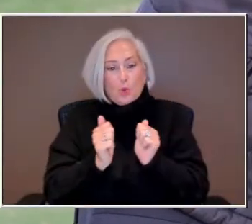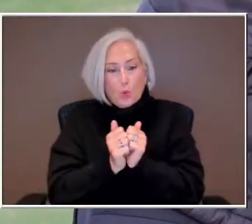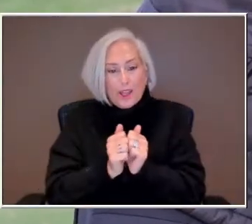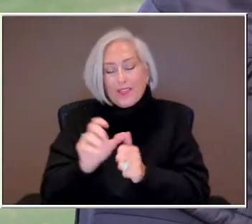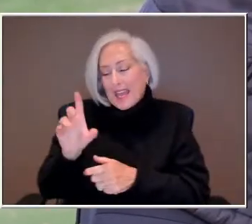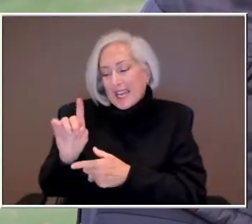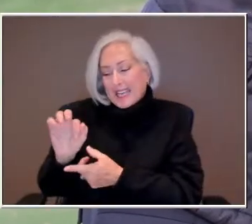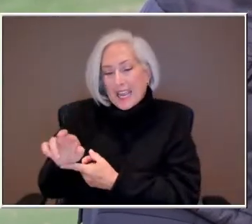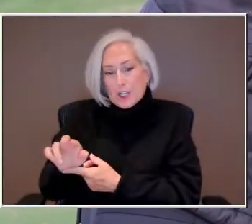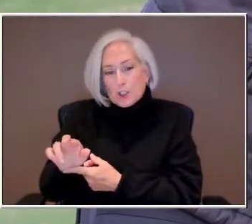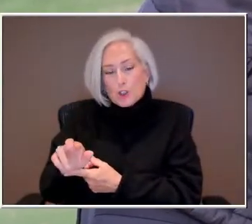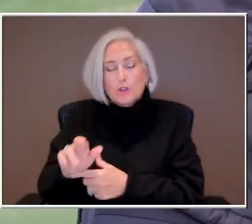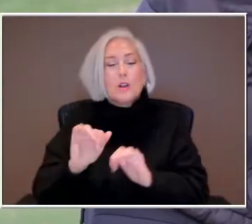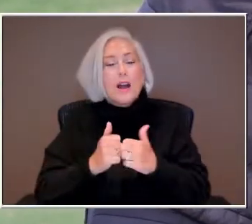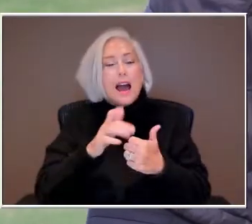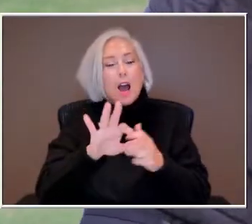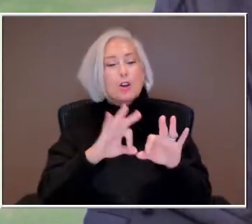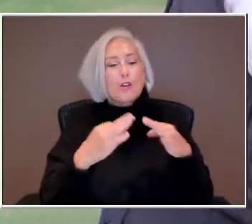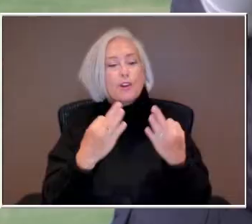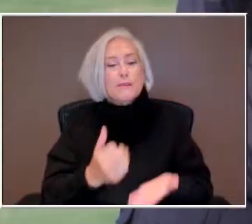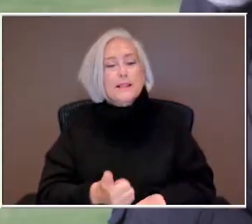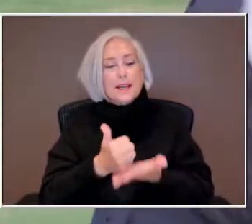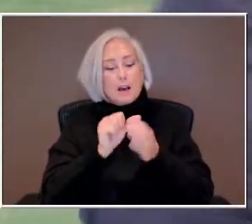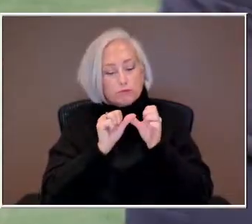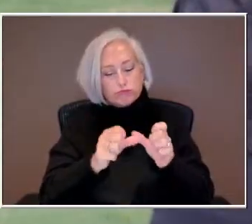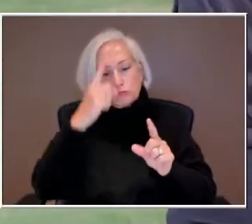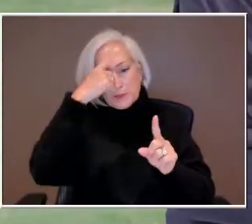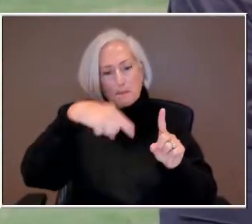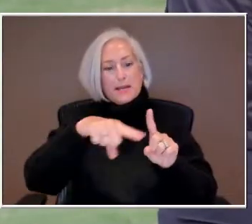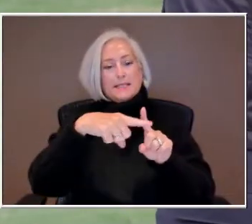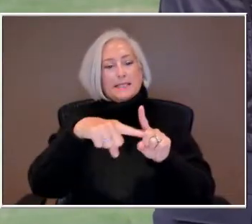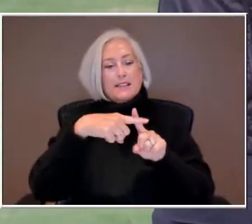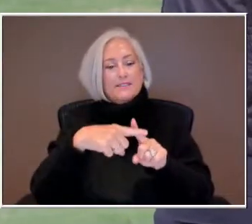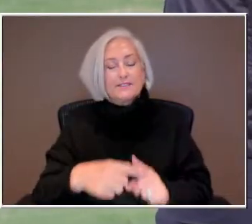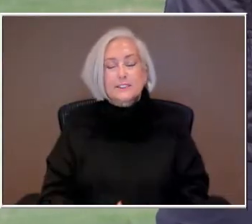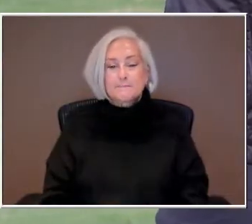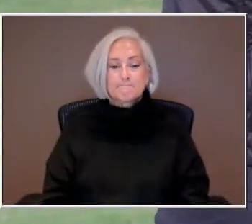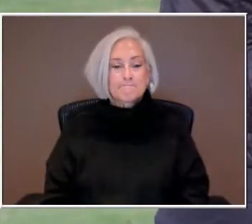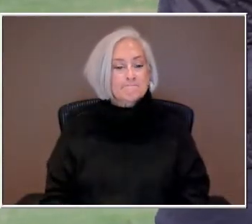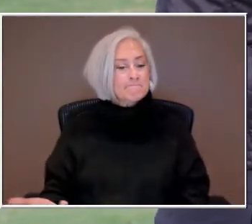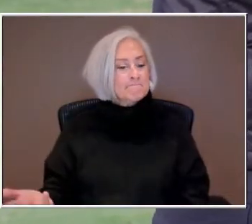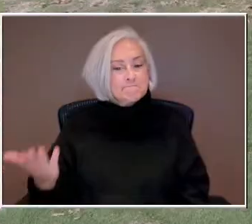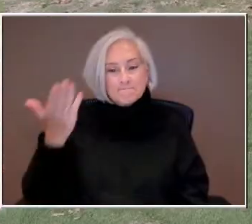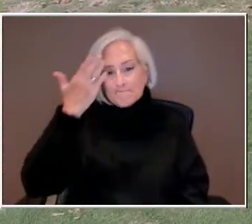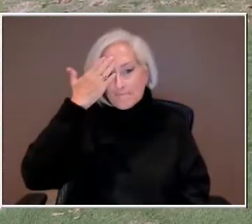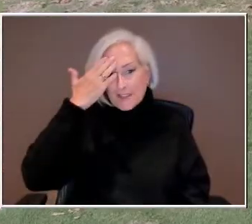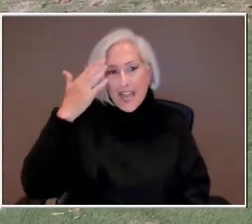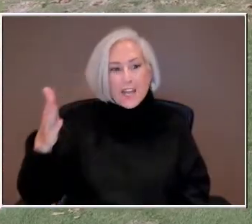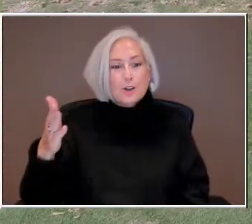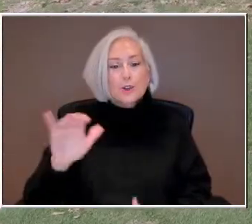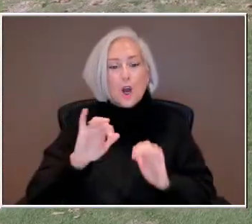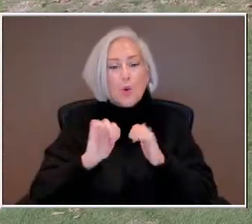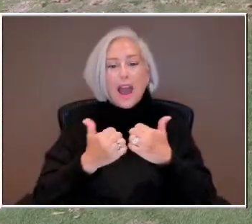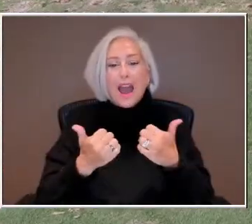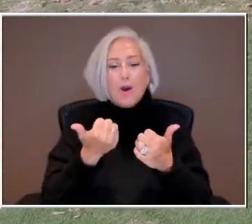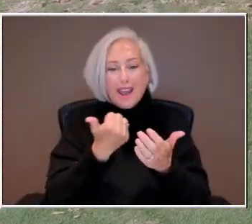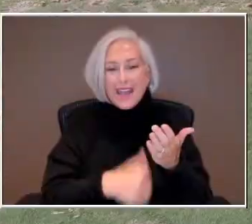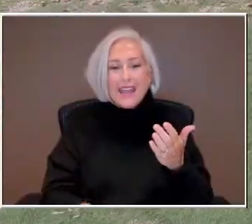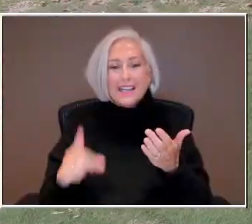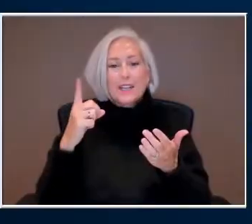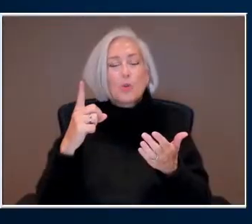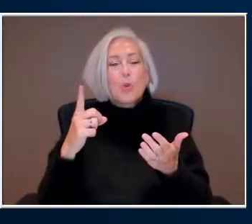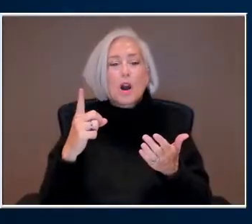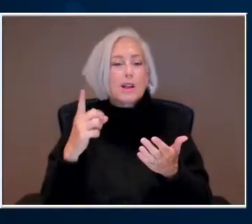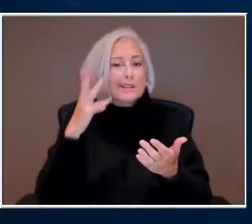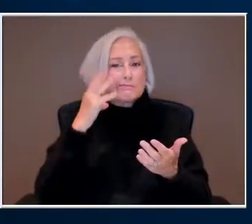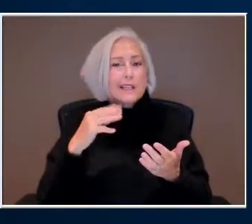helped you stay positive? You know, I don't know how anyone would go through this